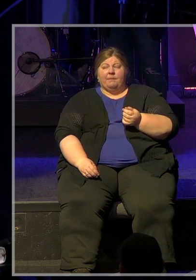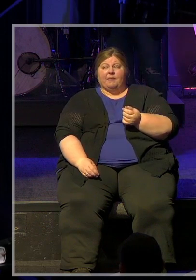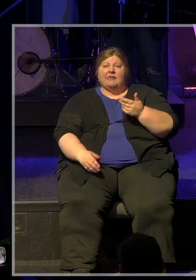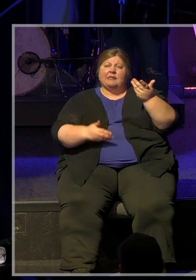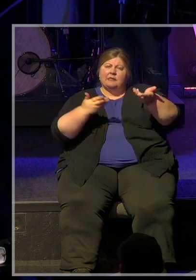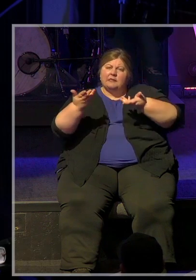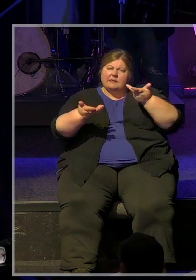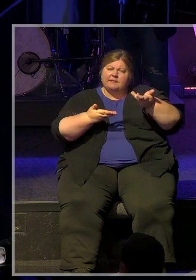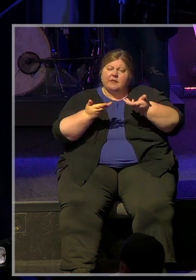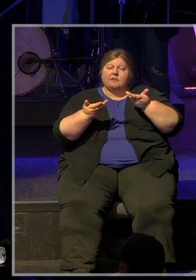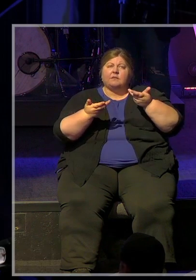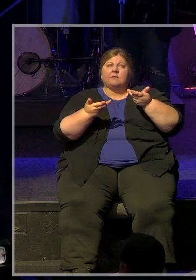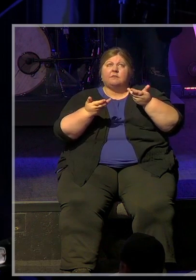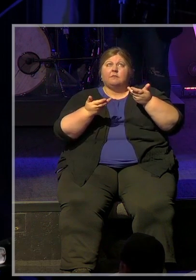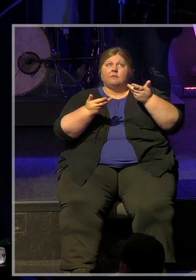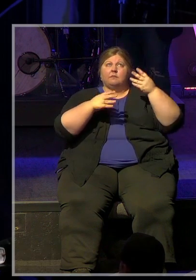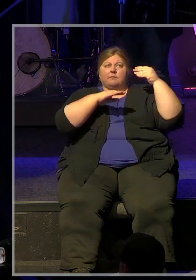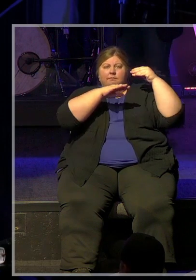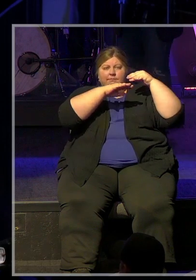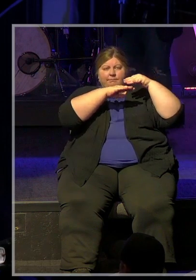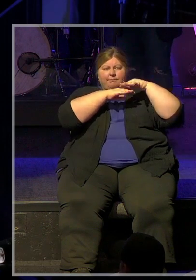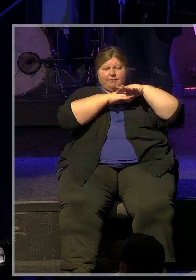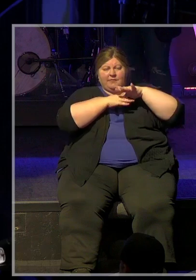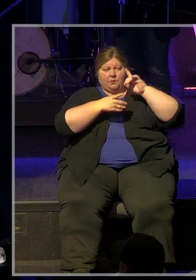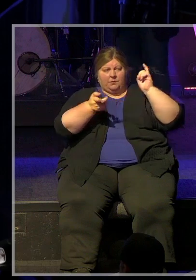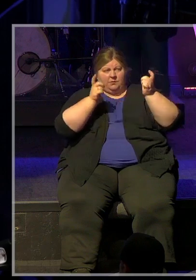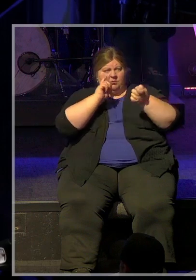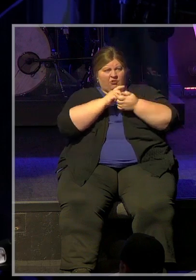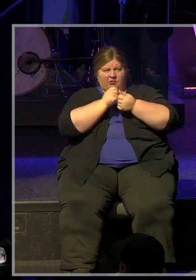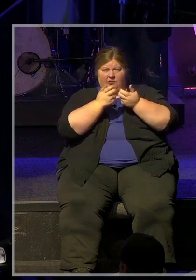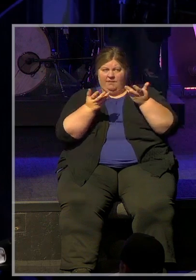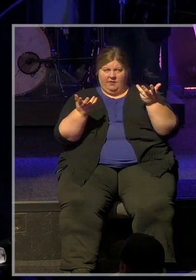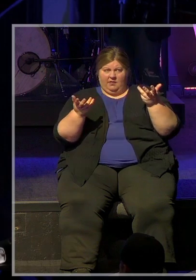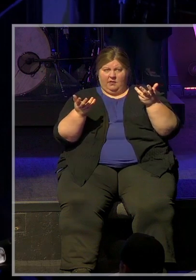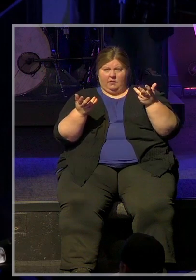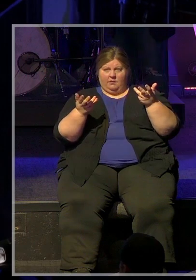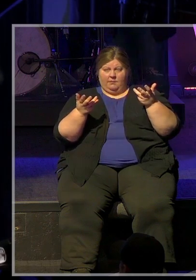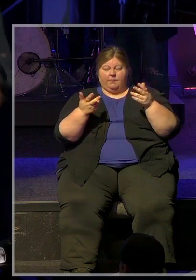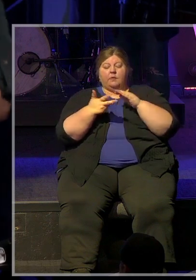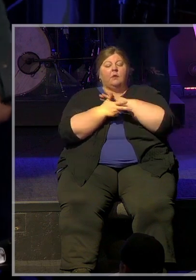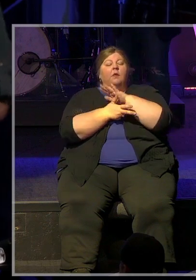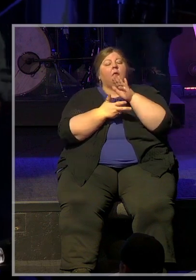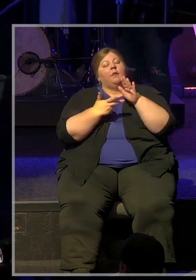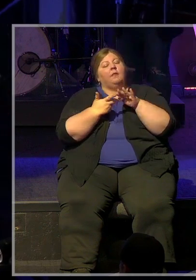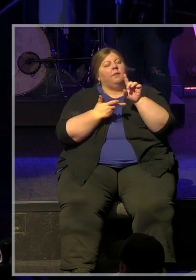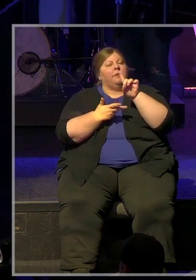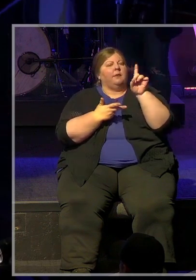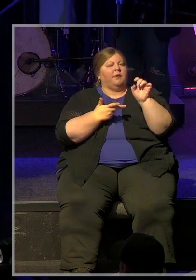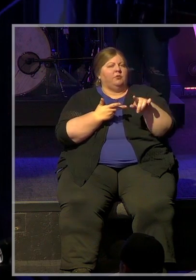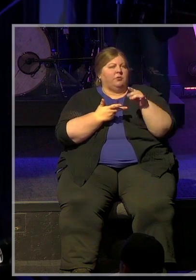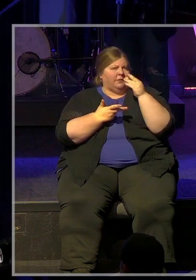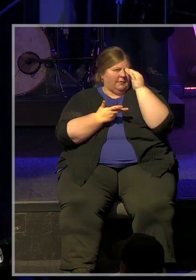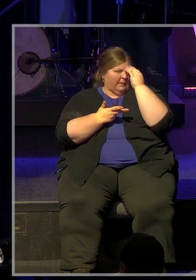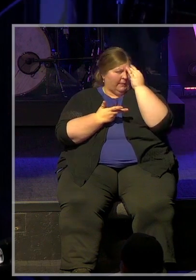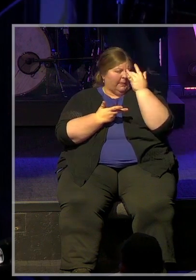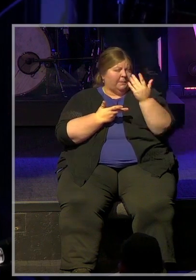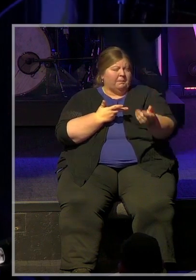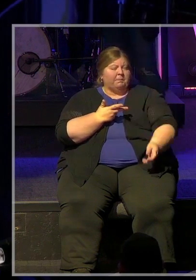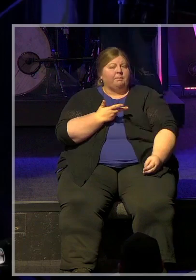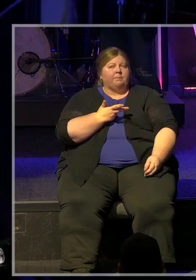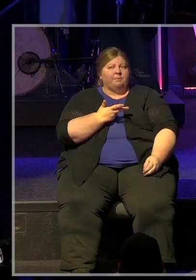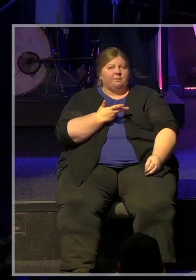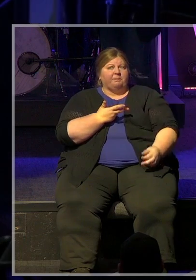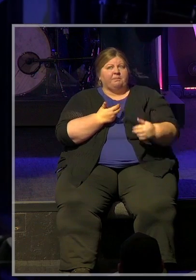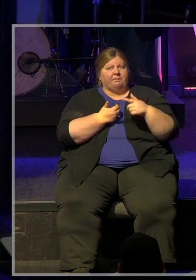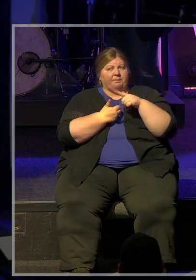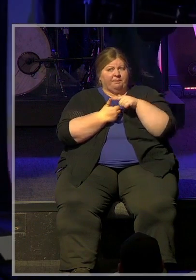it'll change everything. So here's three questions I just want to close with. Question